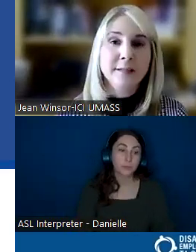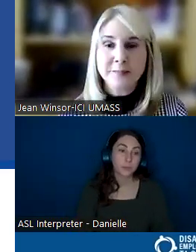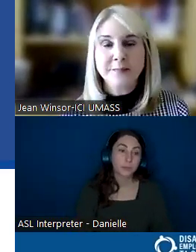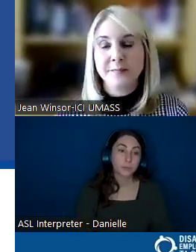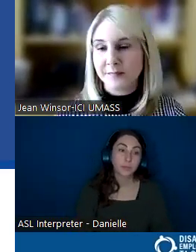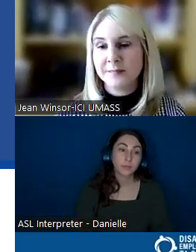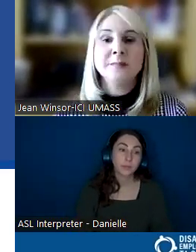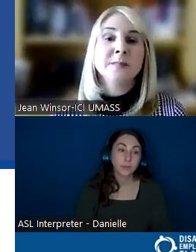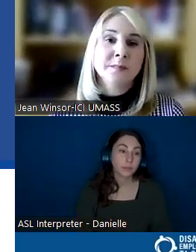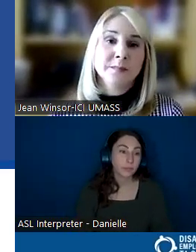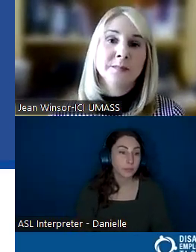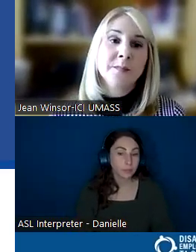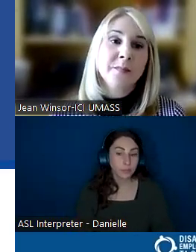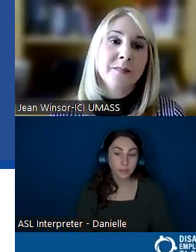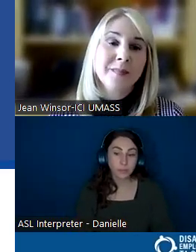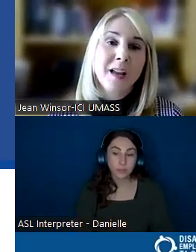please.